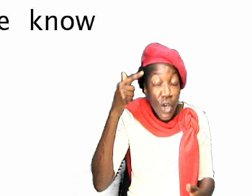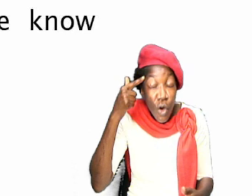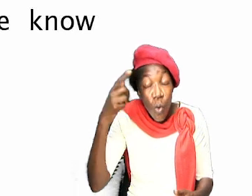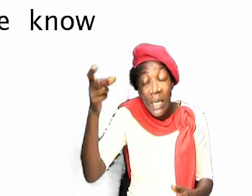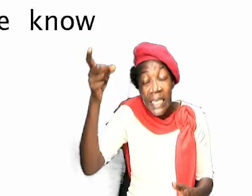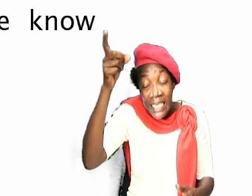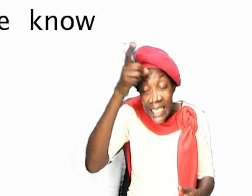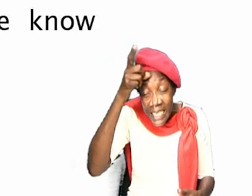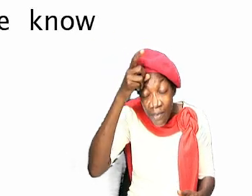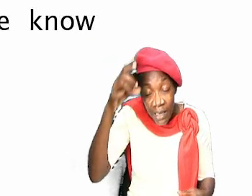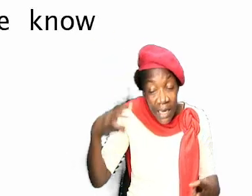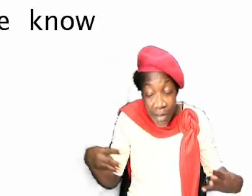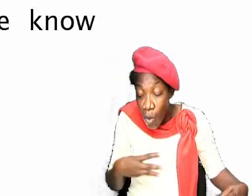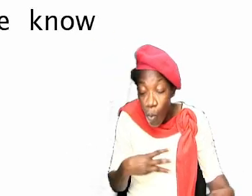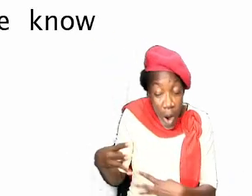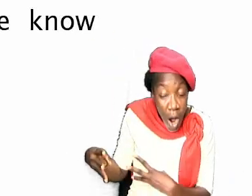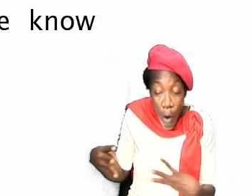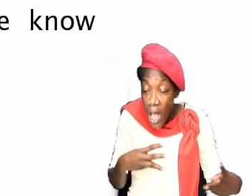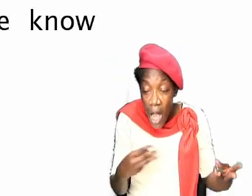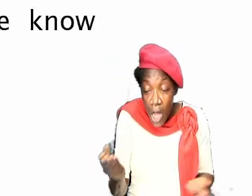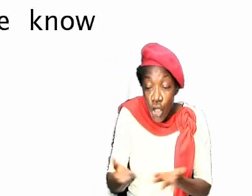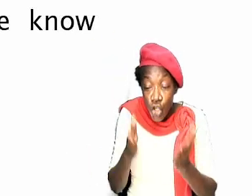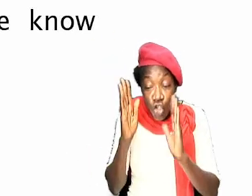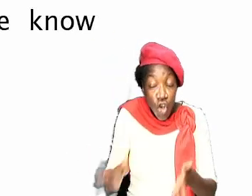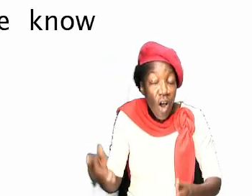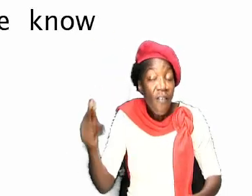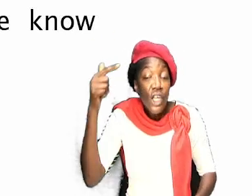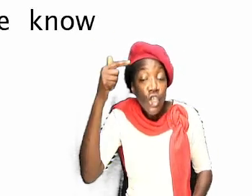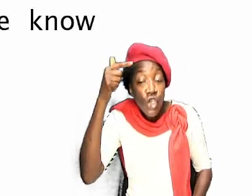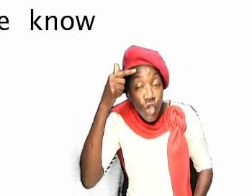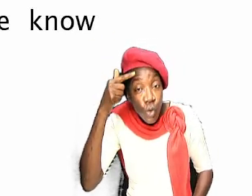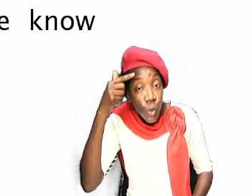that the man knew something about David.